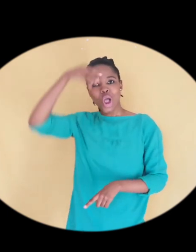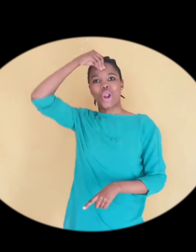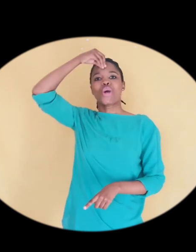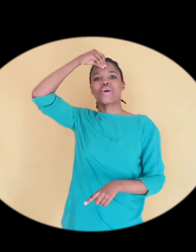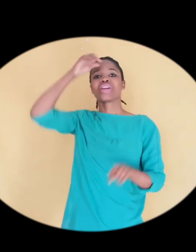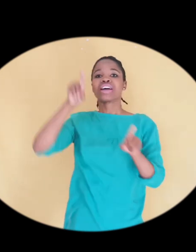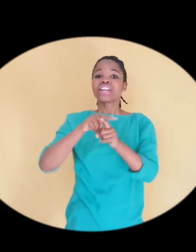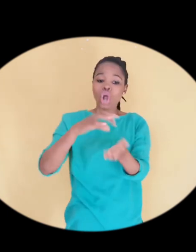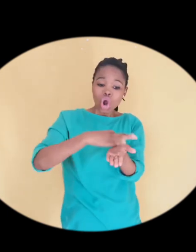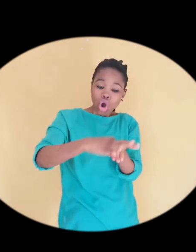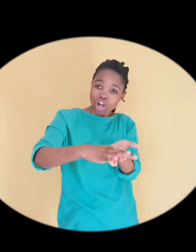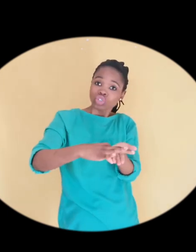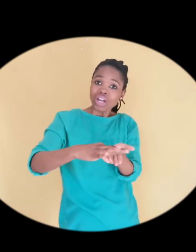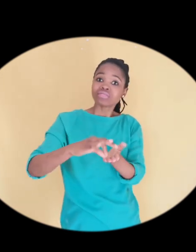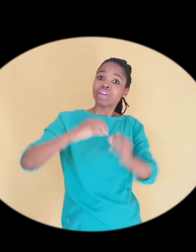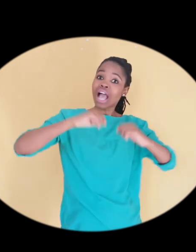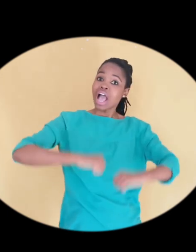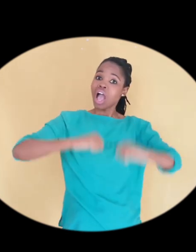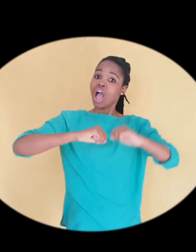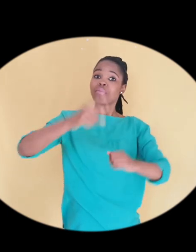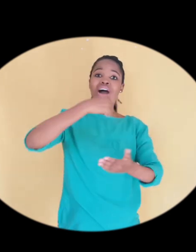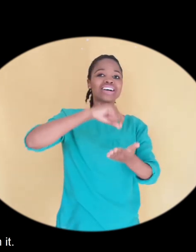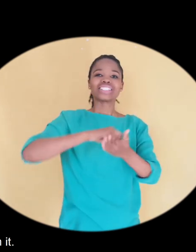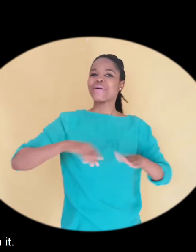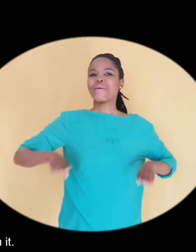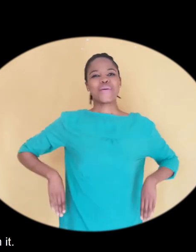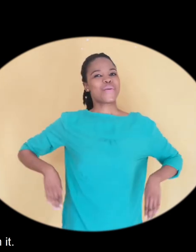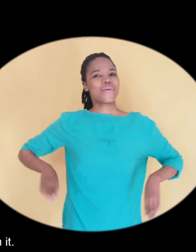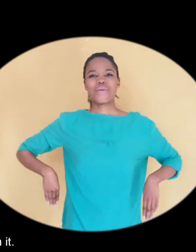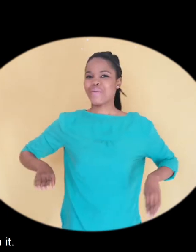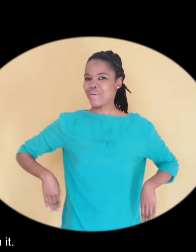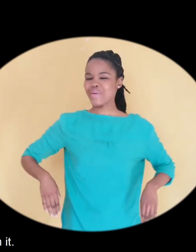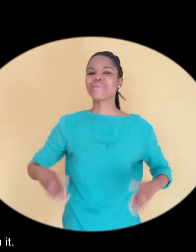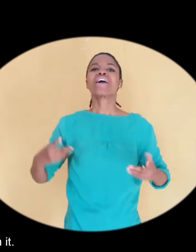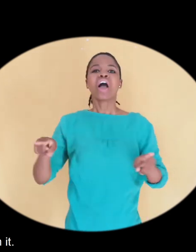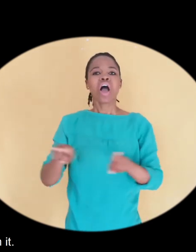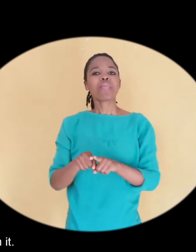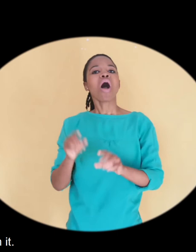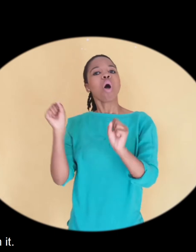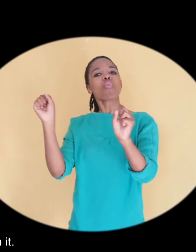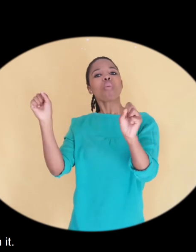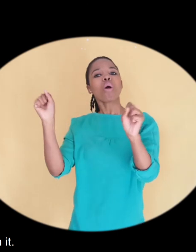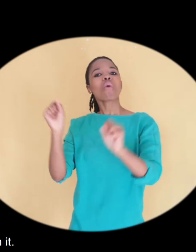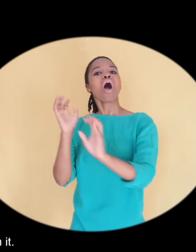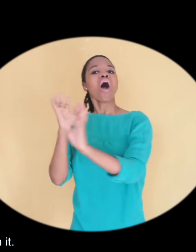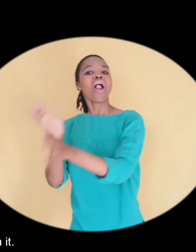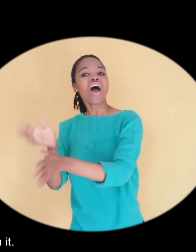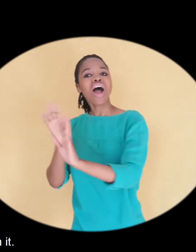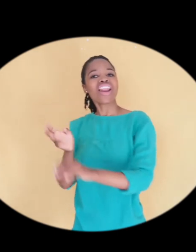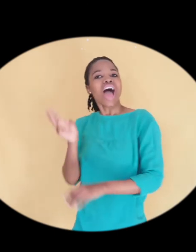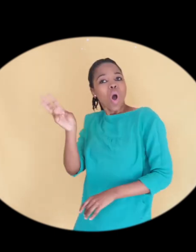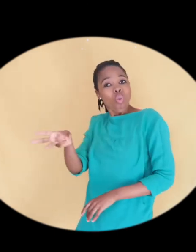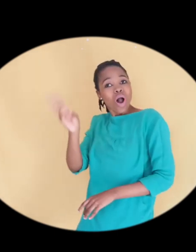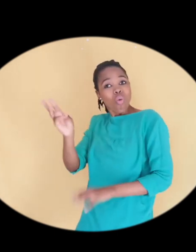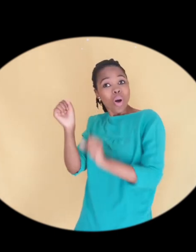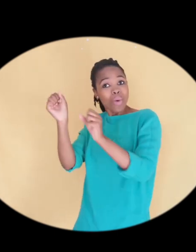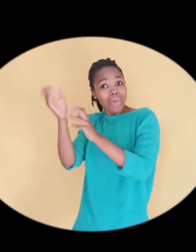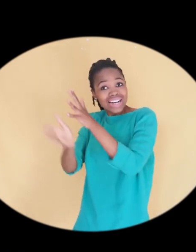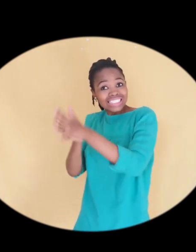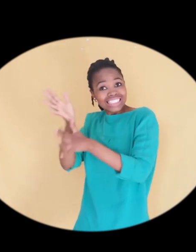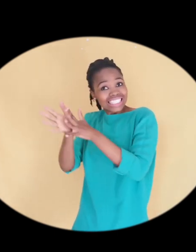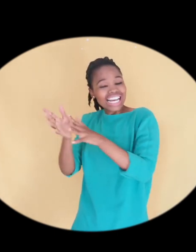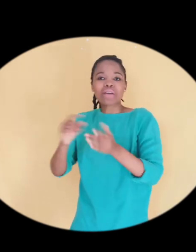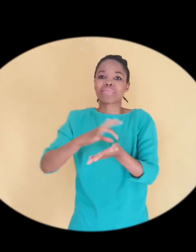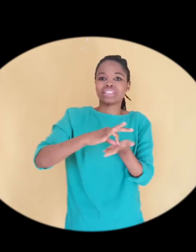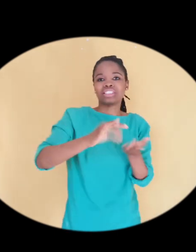contract. We agreed on the contract. The contract was sent, but we didn't sign it. So I agreed on it like in good faith. Yeah. And of